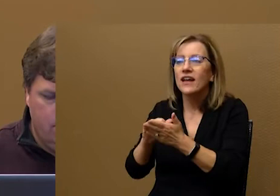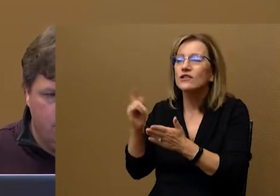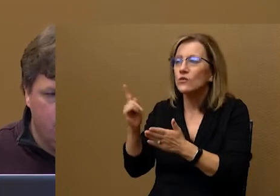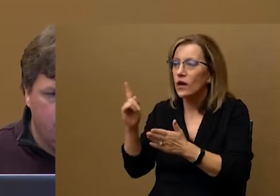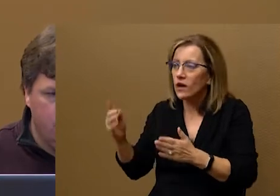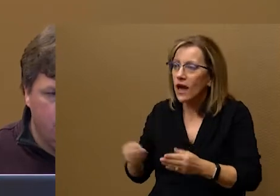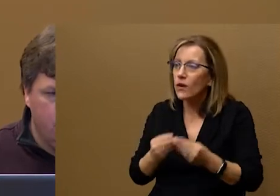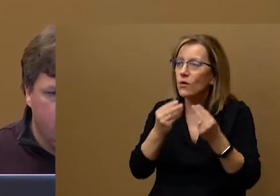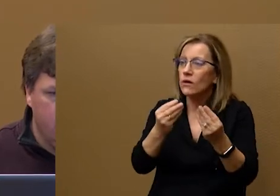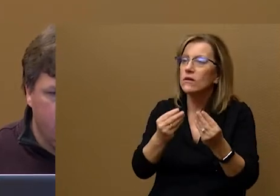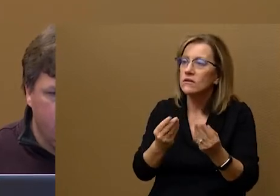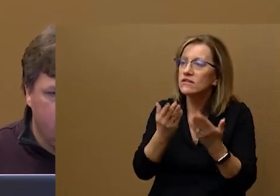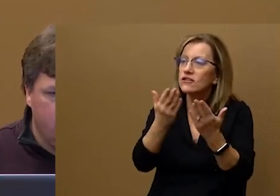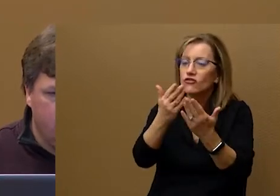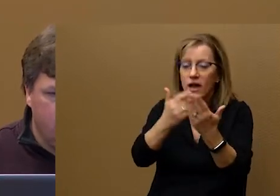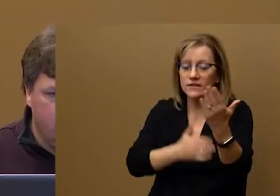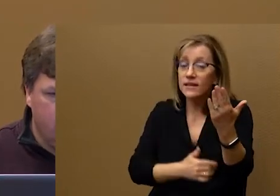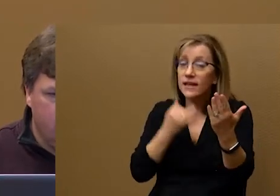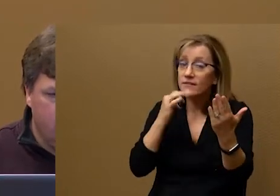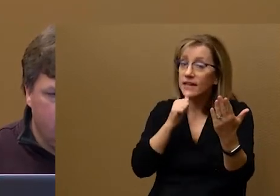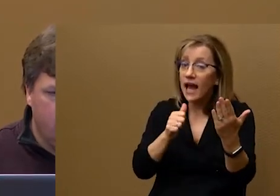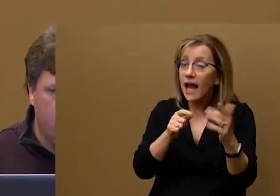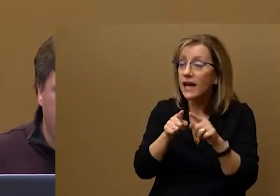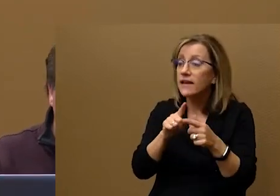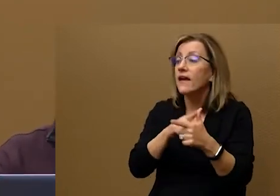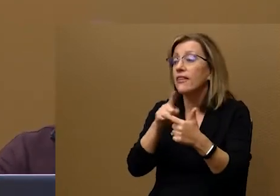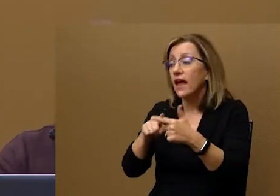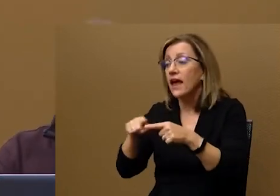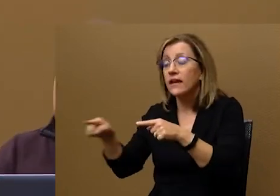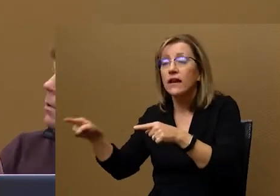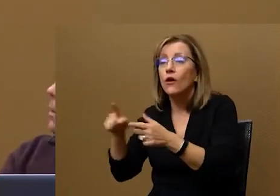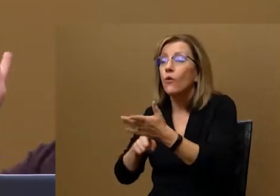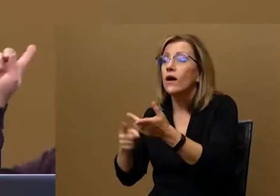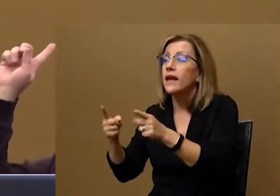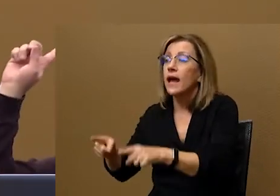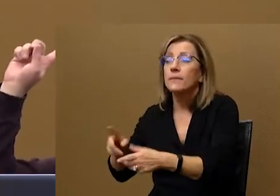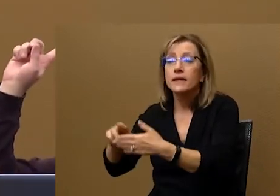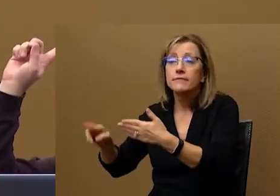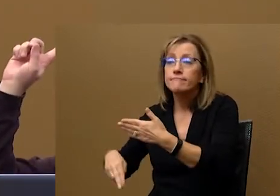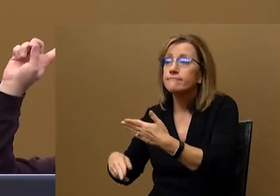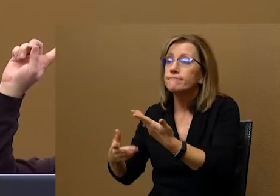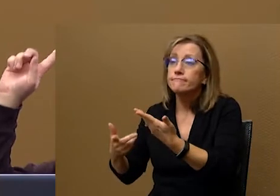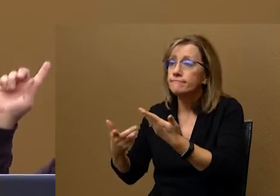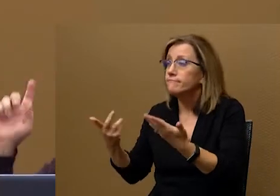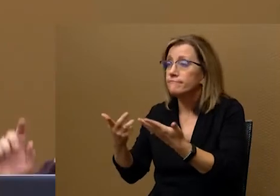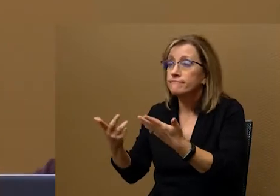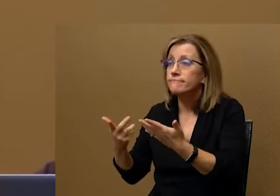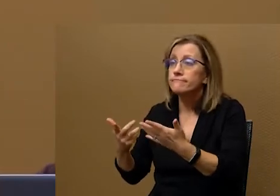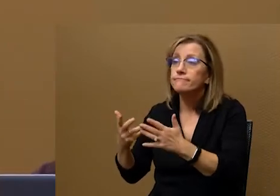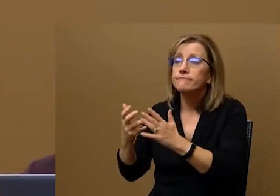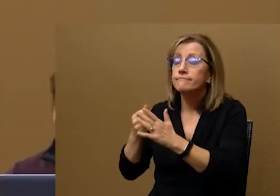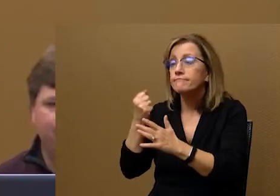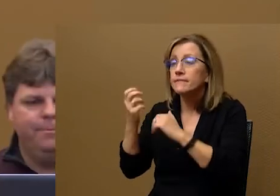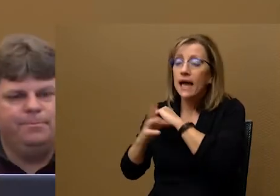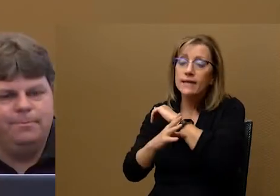modification. That's where I'll bring in the consequence. Is this the slide? That's the slide.